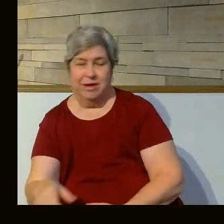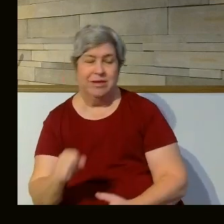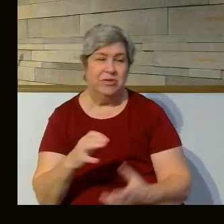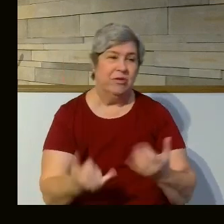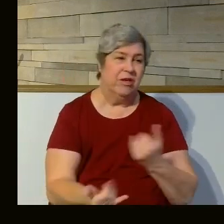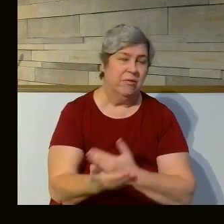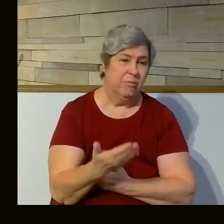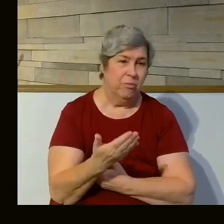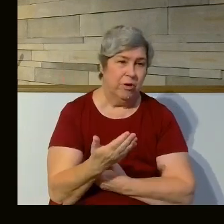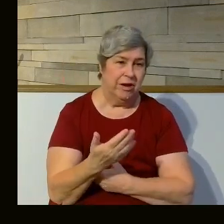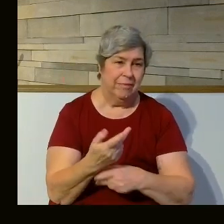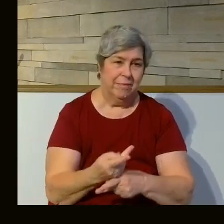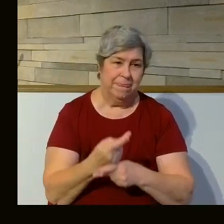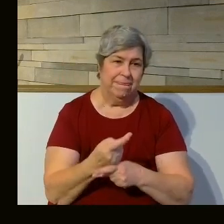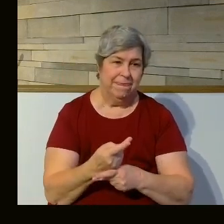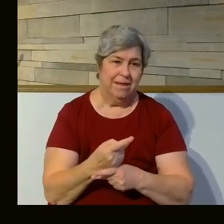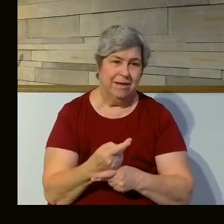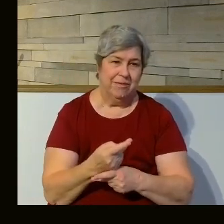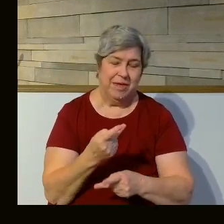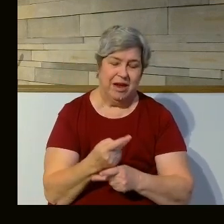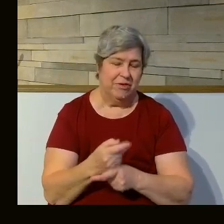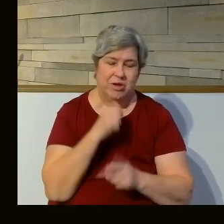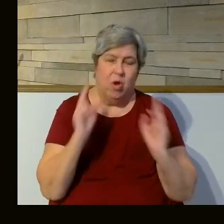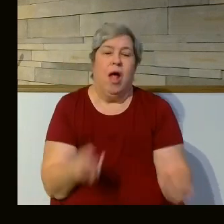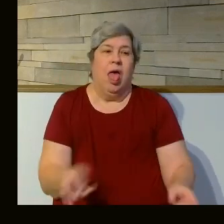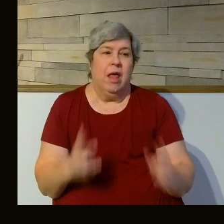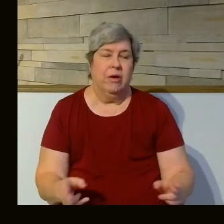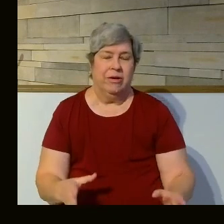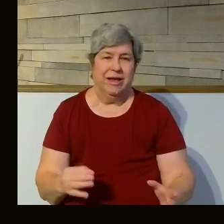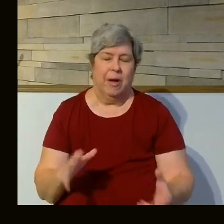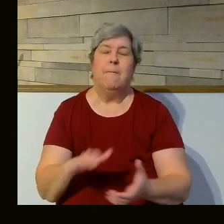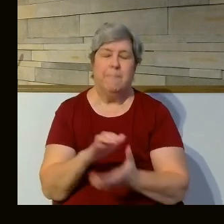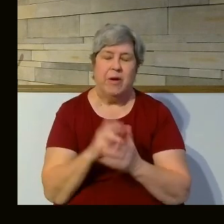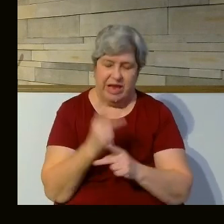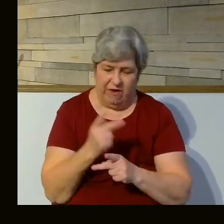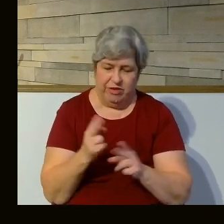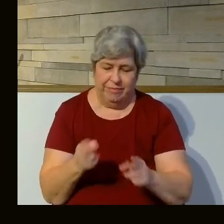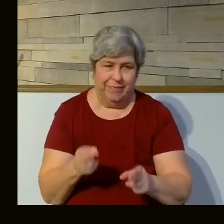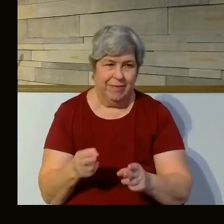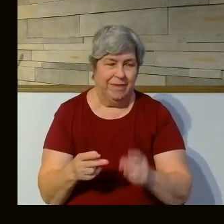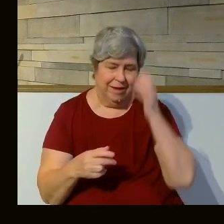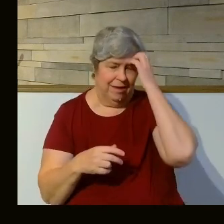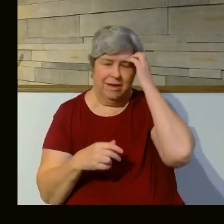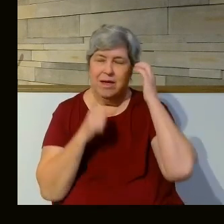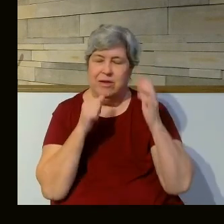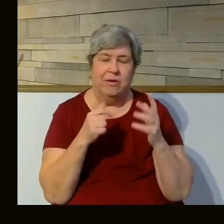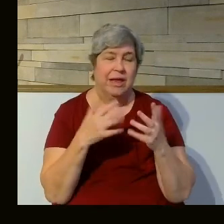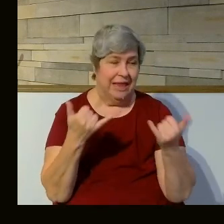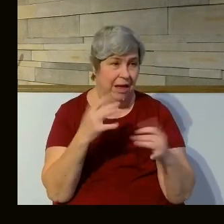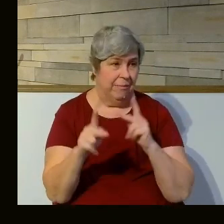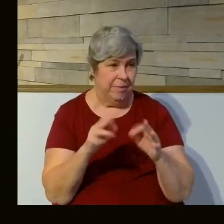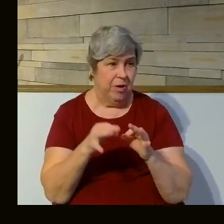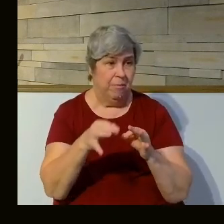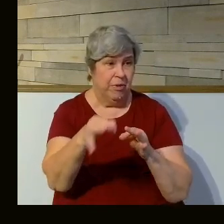carefully. Don't get in a rush. And what we're finding is that people are waiting longer to get married. The bad